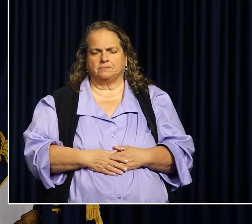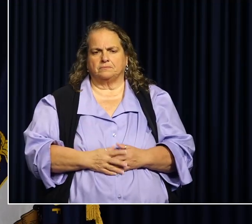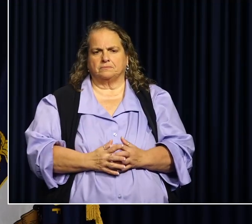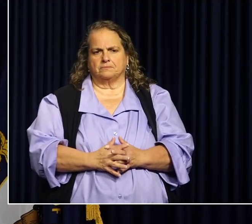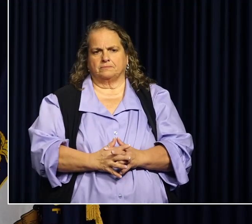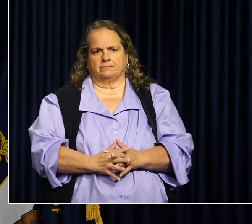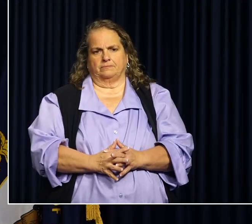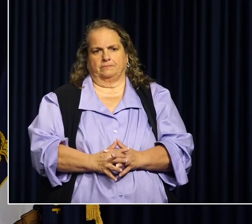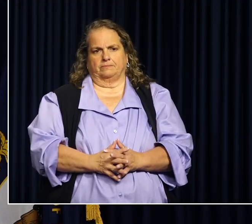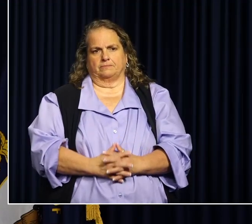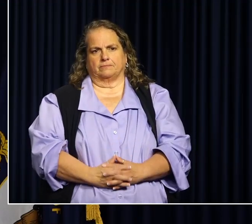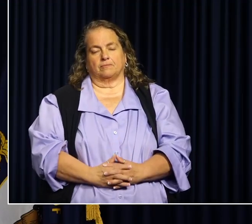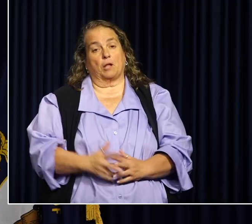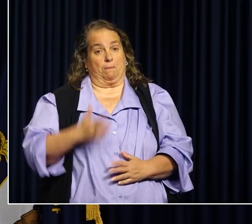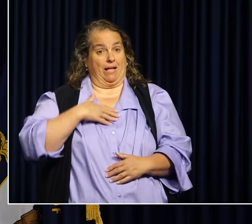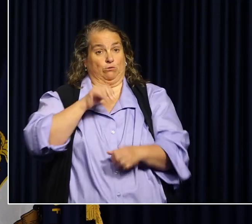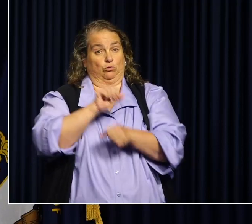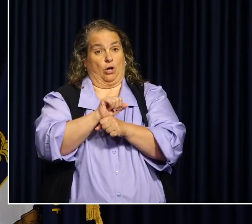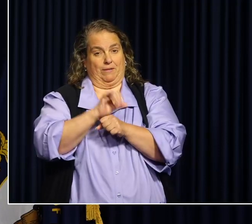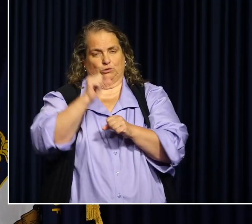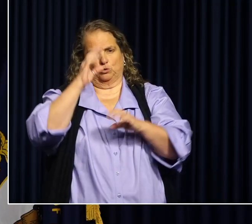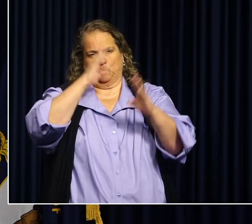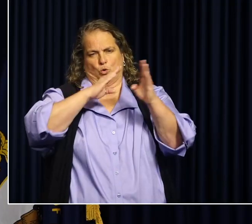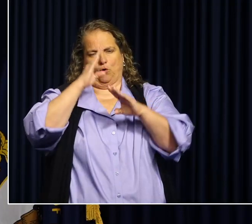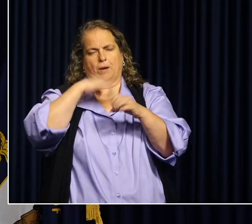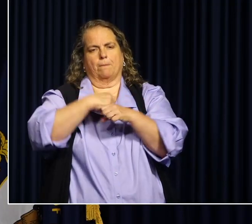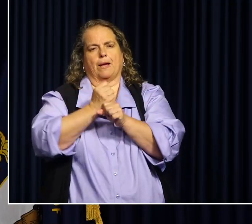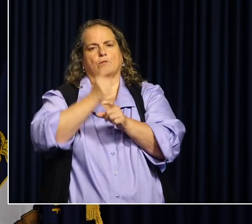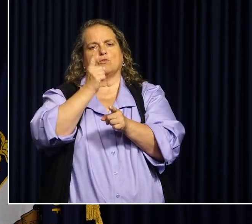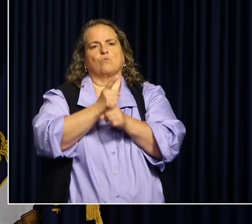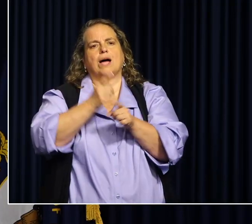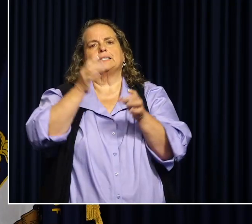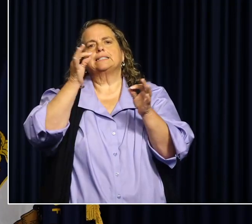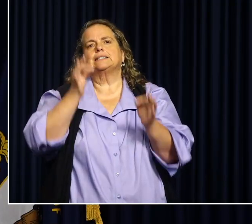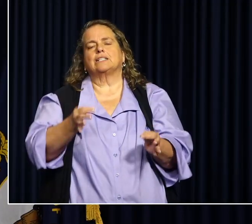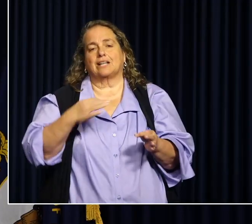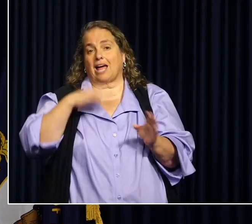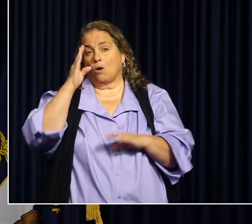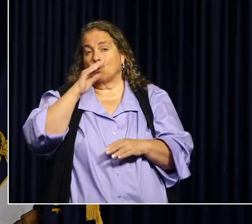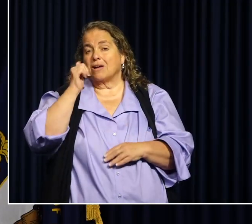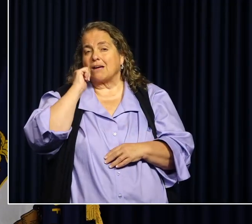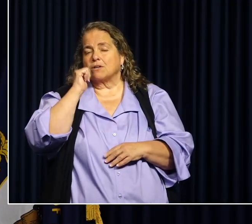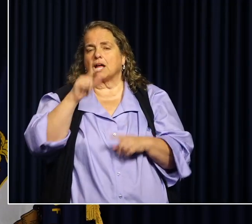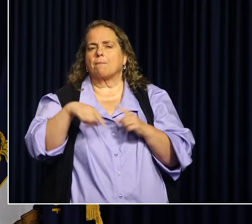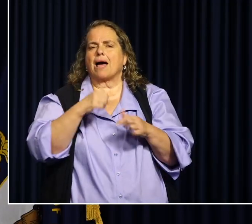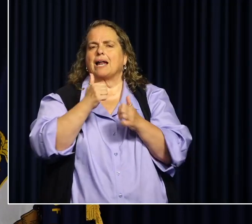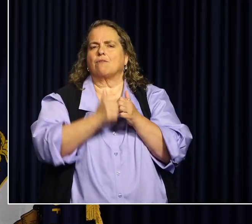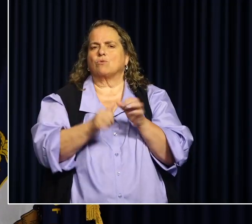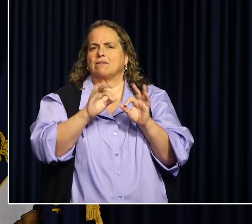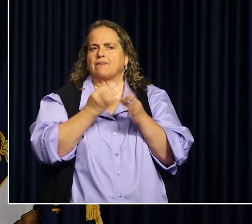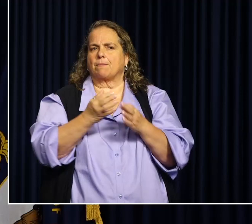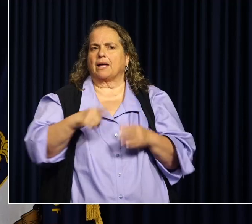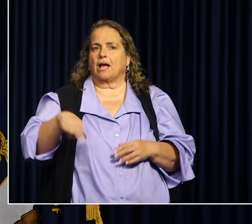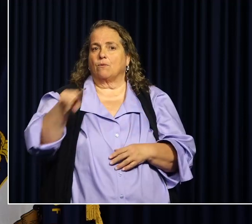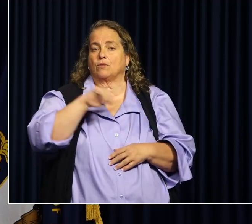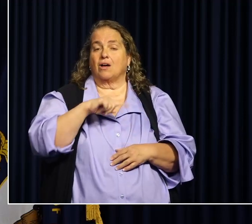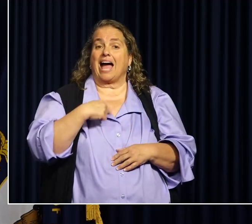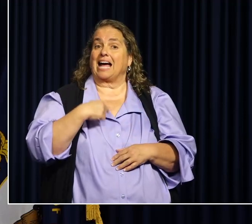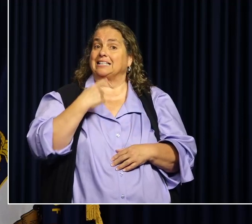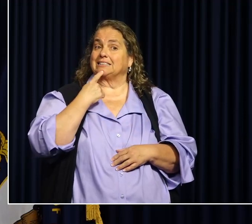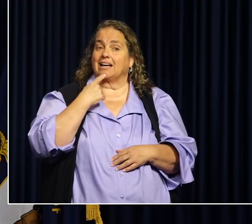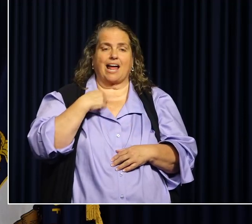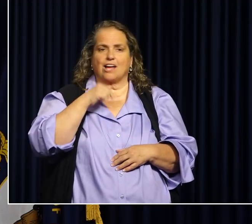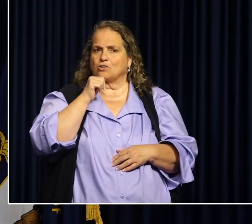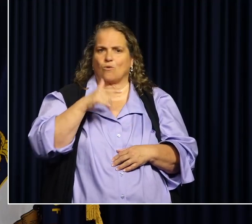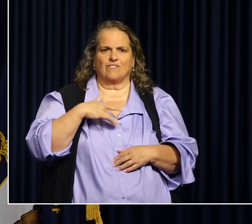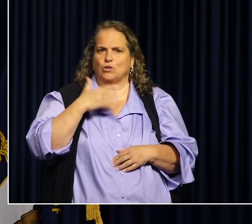to worry, is to make the right decisions, but I worry every day about every family out there. And I said, I don't feel good about